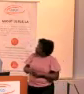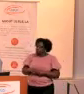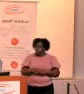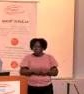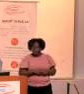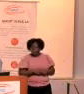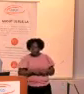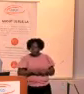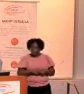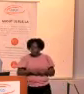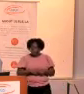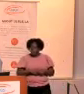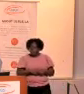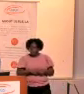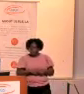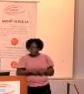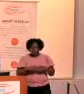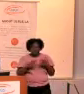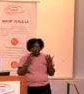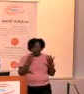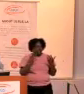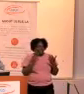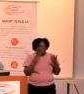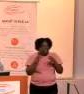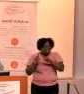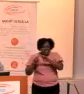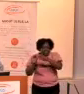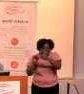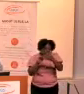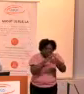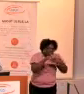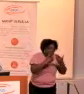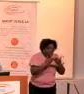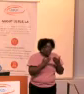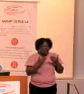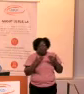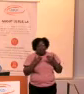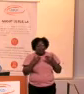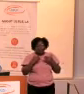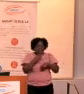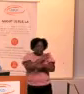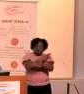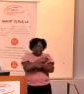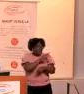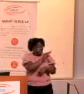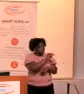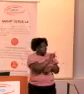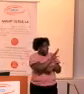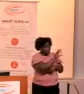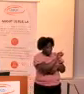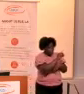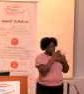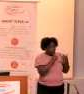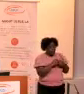So this is, everyone is like all the other studies, all the patients are on mycophenolate, and the randomization is either you